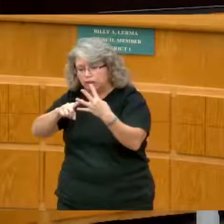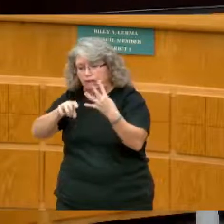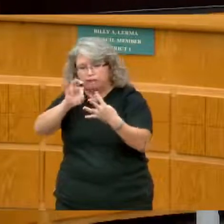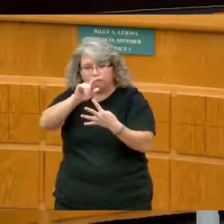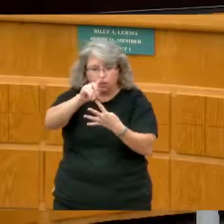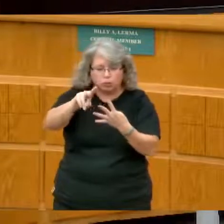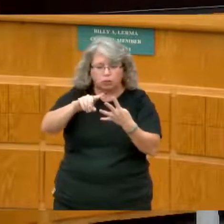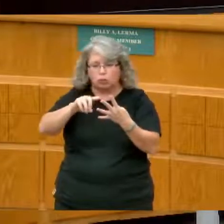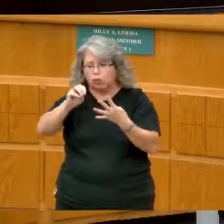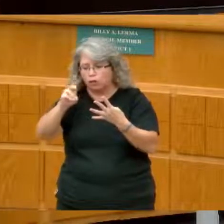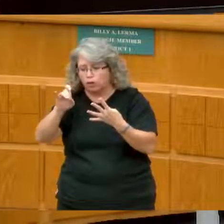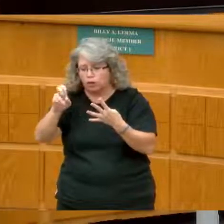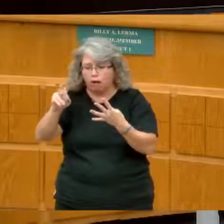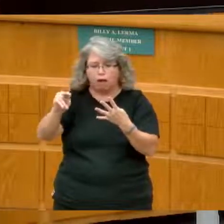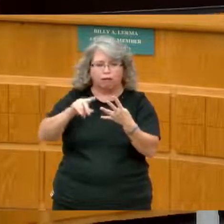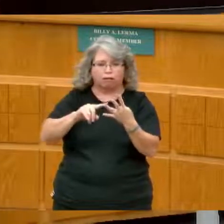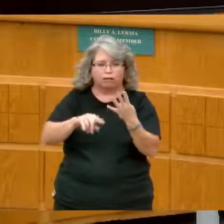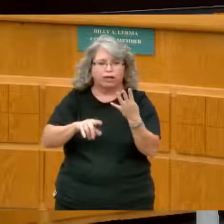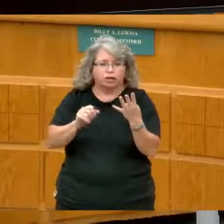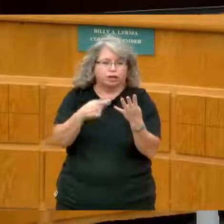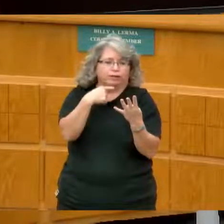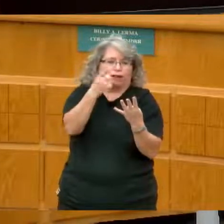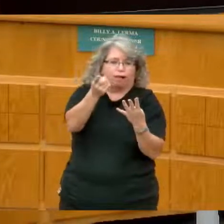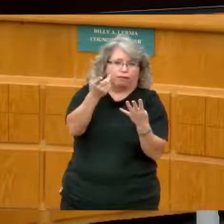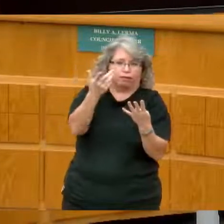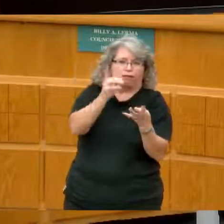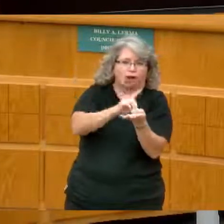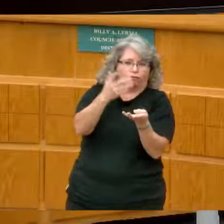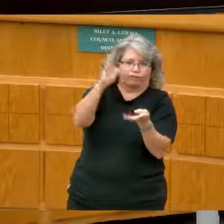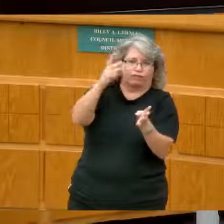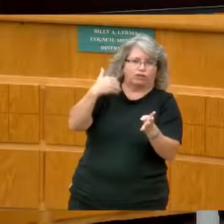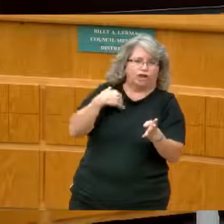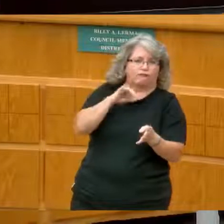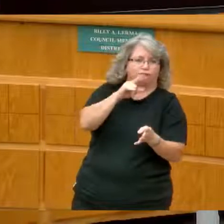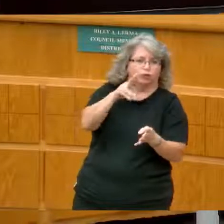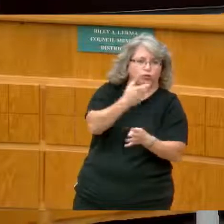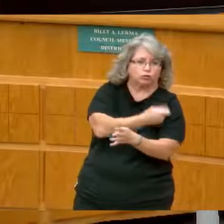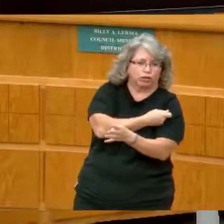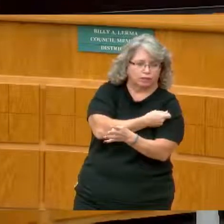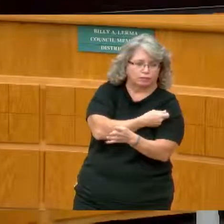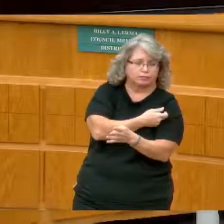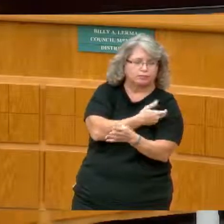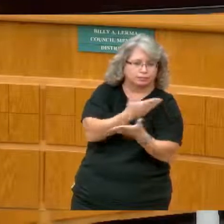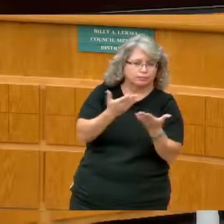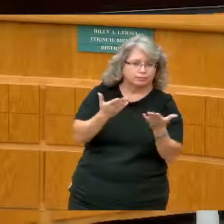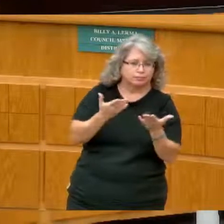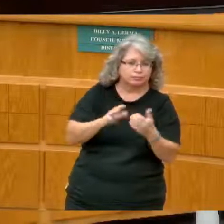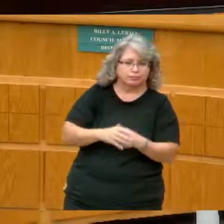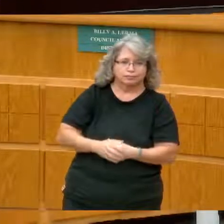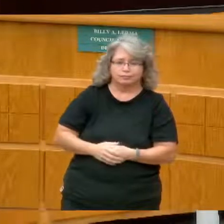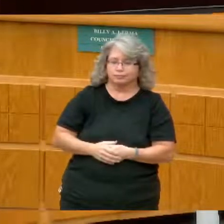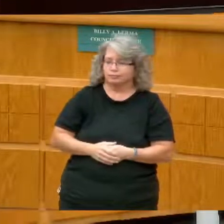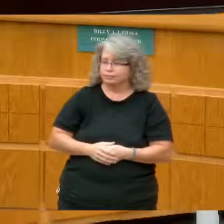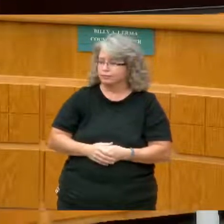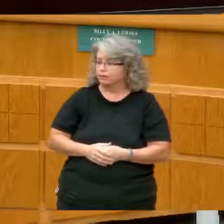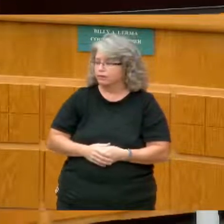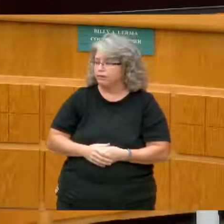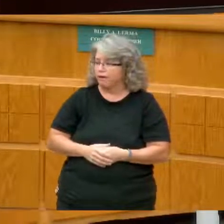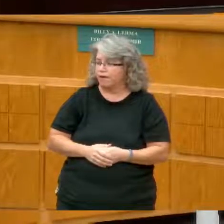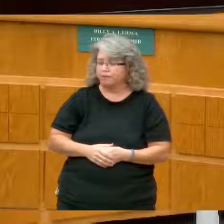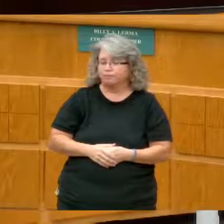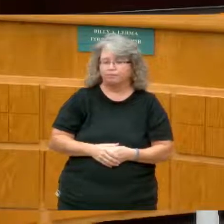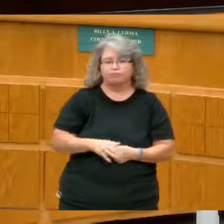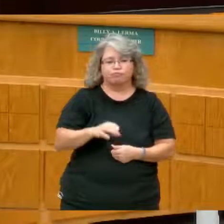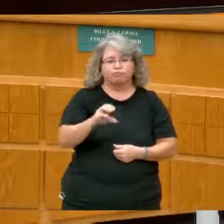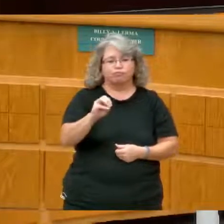flu shot, and so they can probably rule that out very quickly. Next slide. So Omicron has